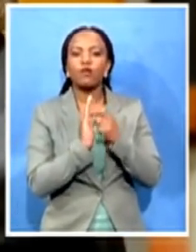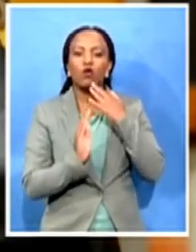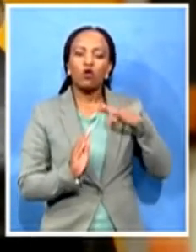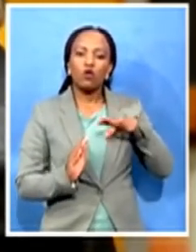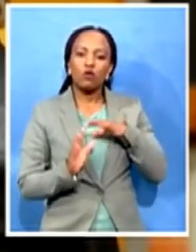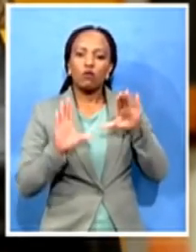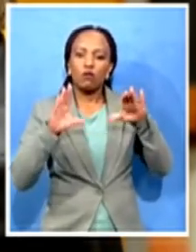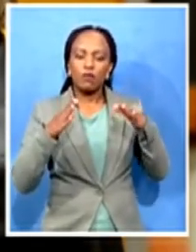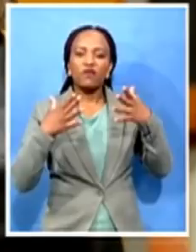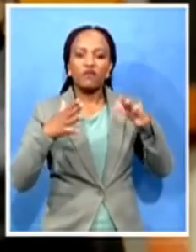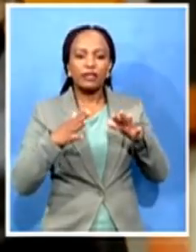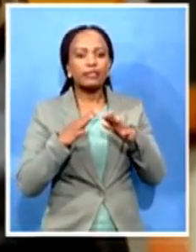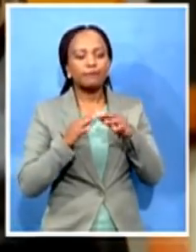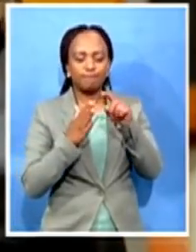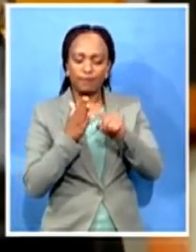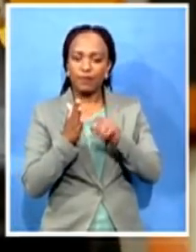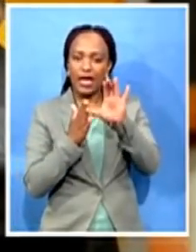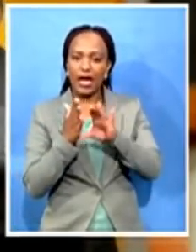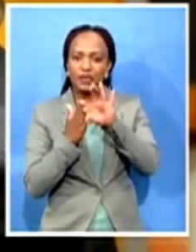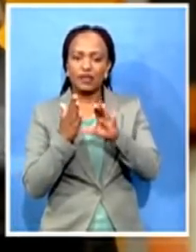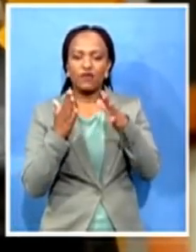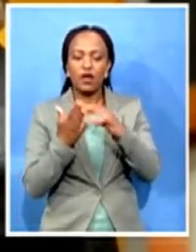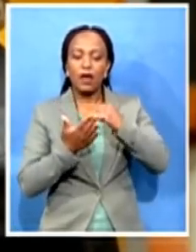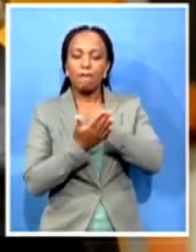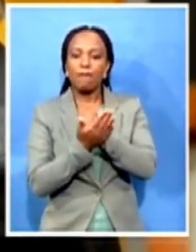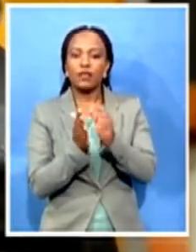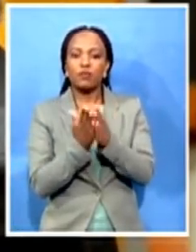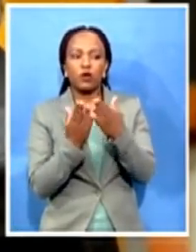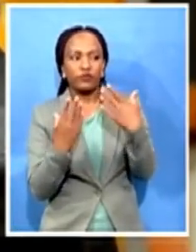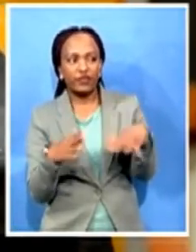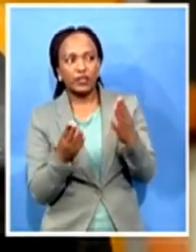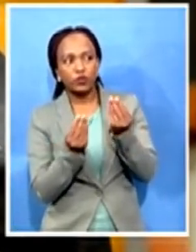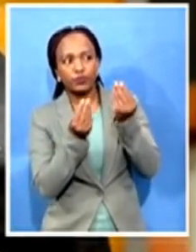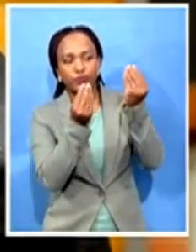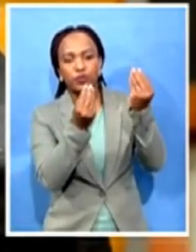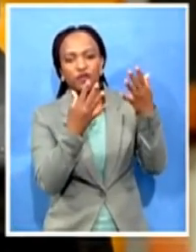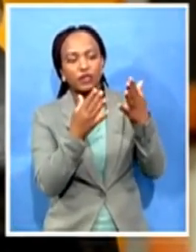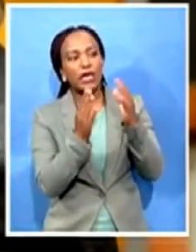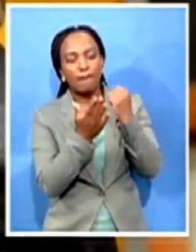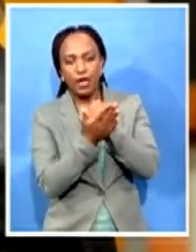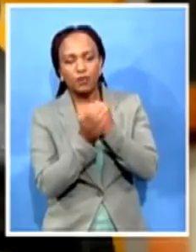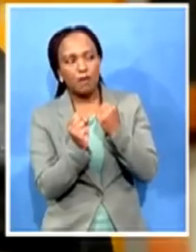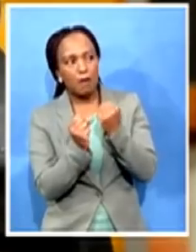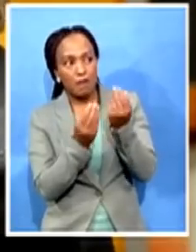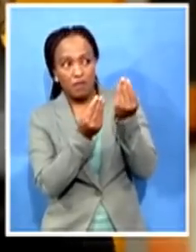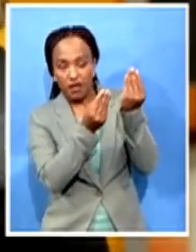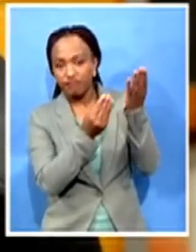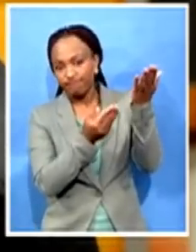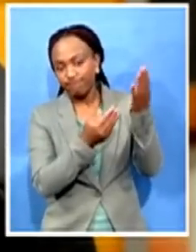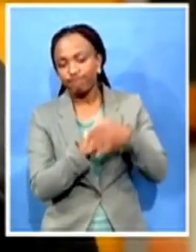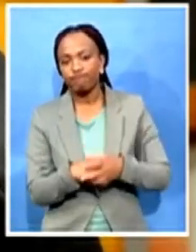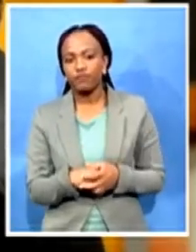and the passport remained with Colonel Lazarus, and it's been there ever since, and it has now expired. He's never applied for any other